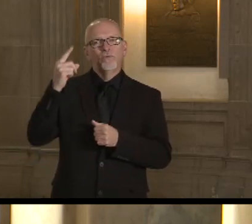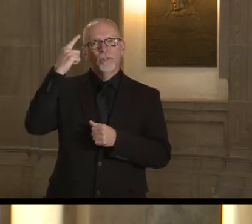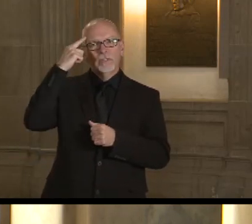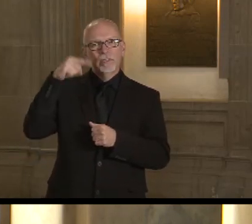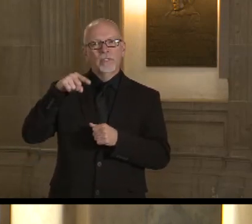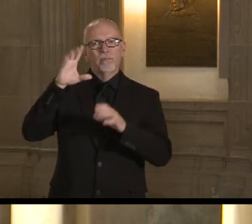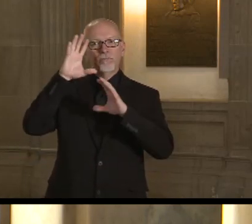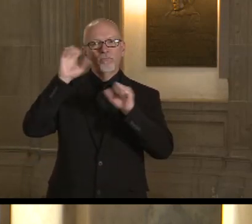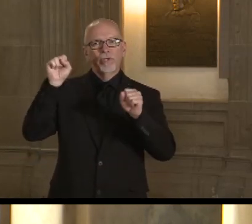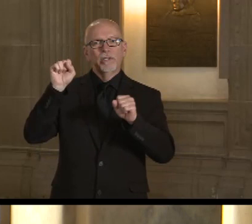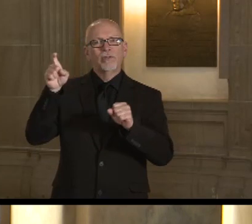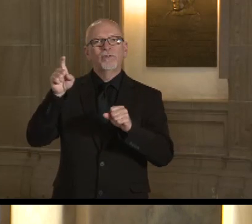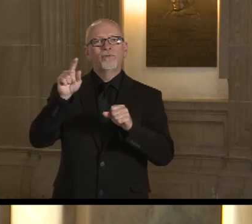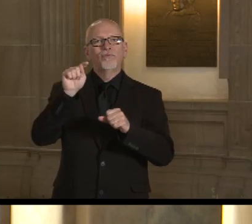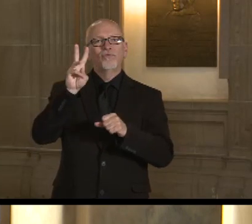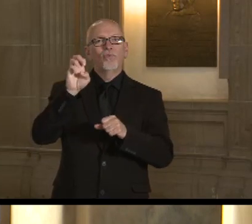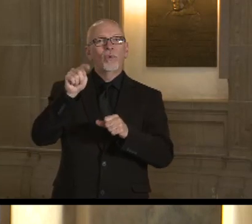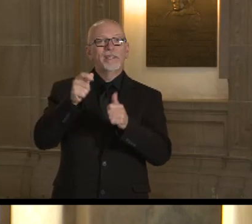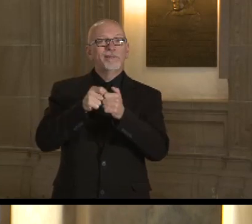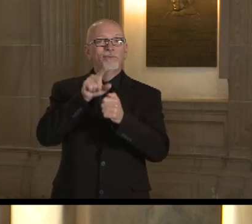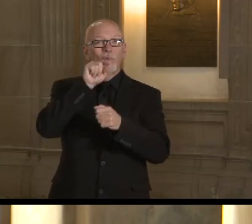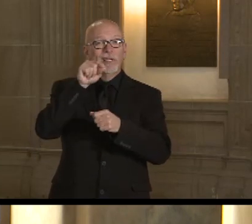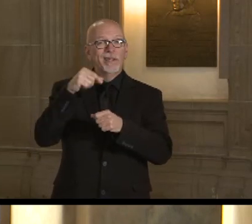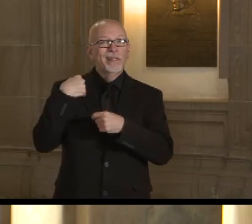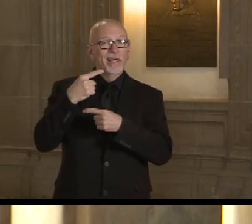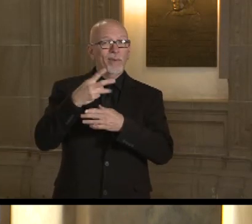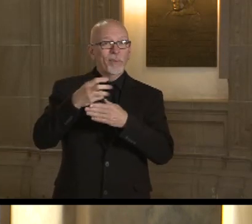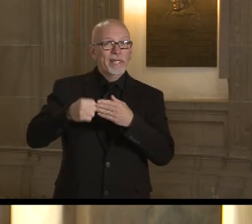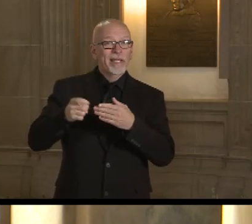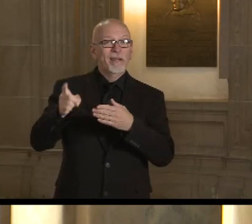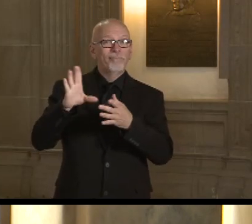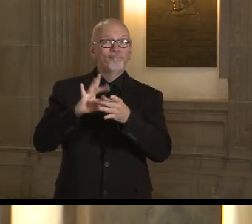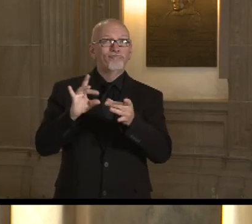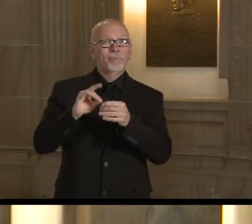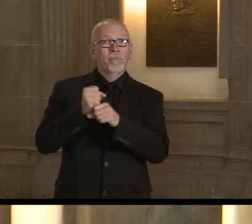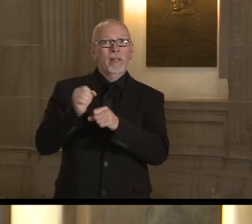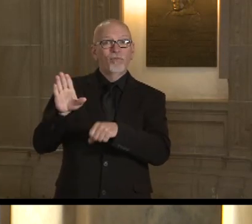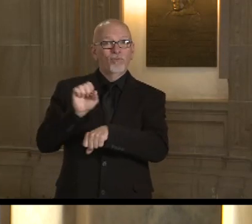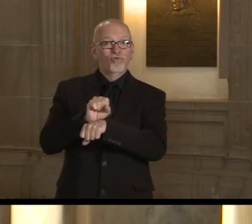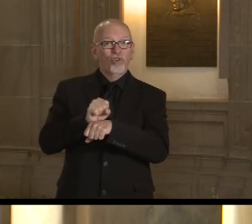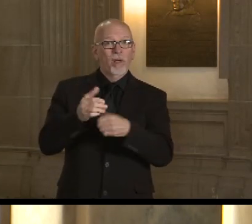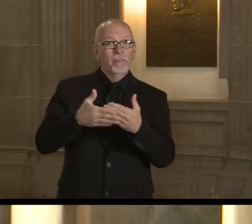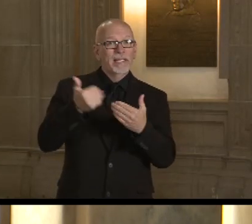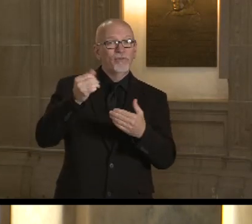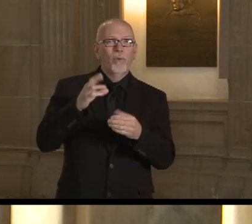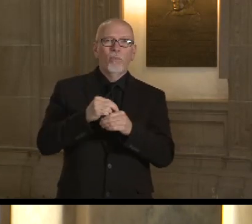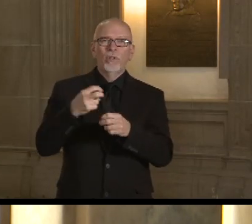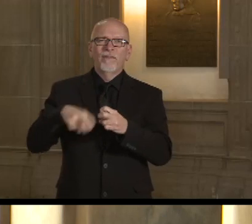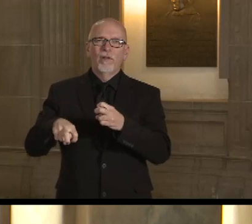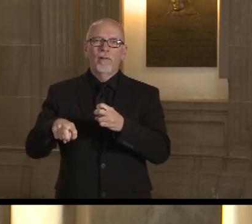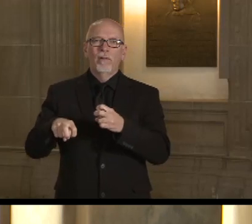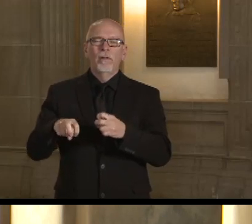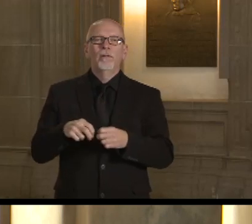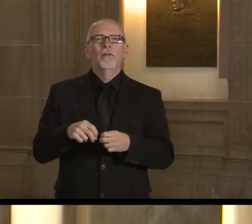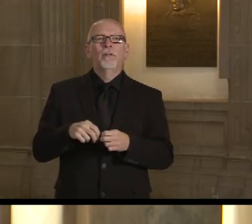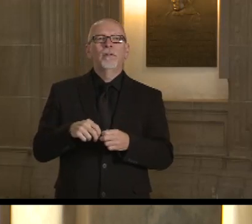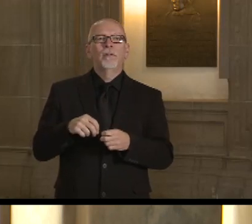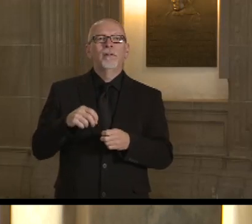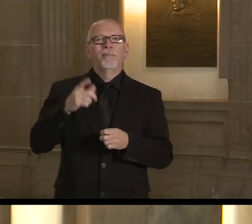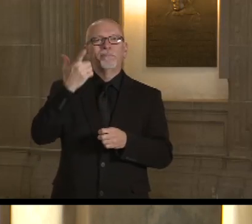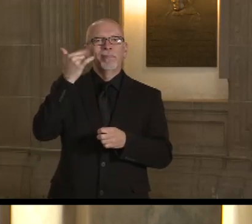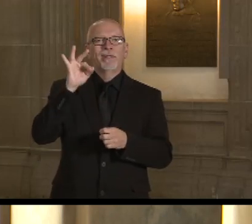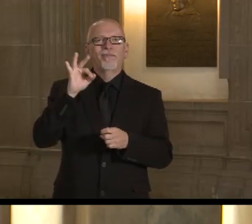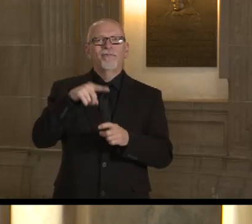that the president's tweets over the weekend and his rhetoric has made your job easier or more difficult,